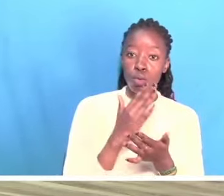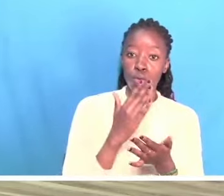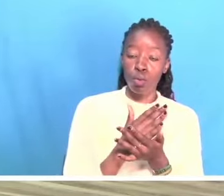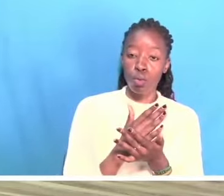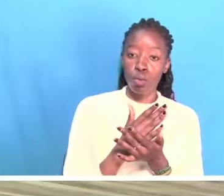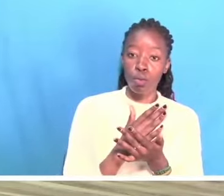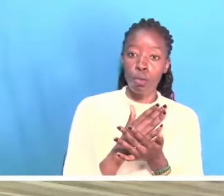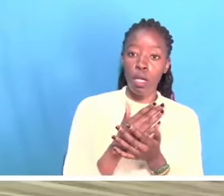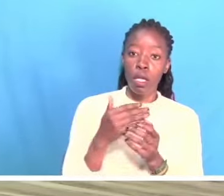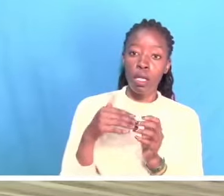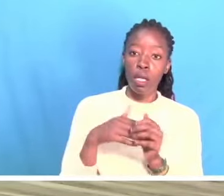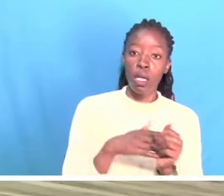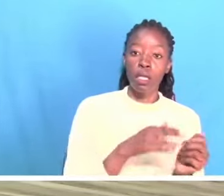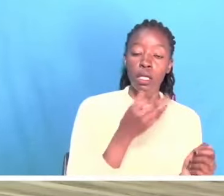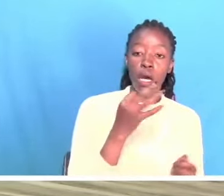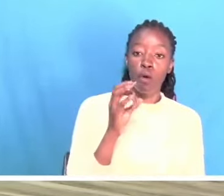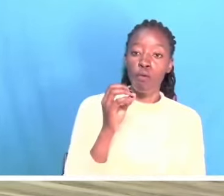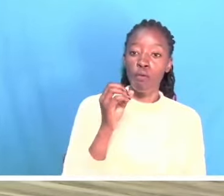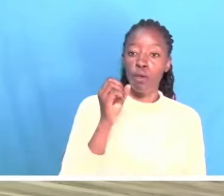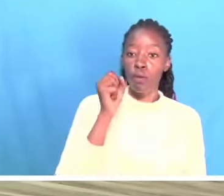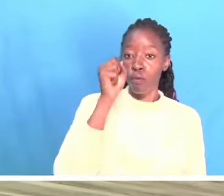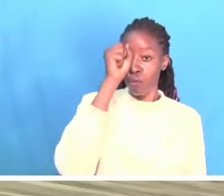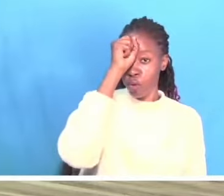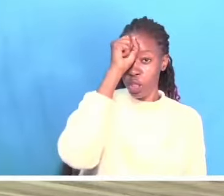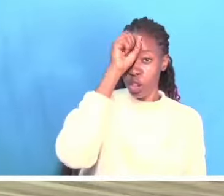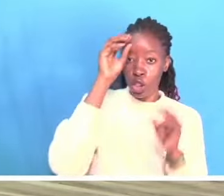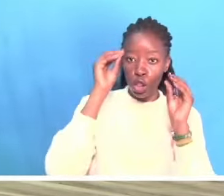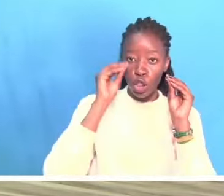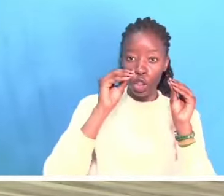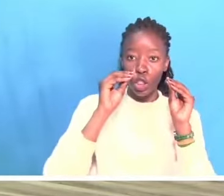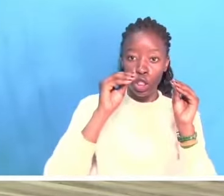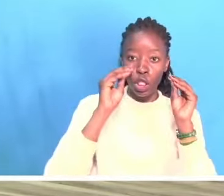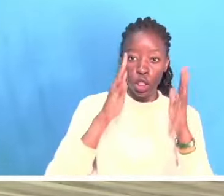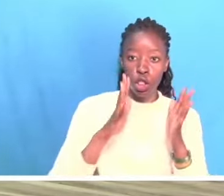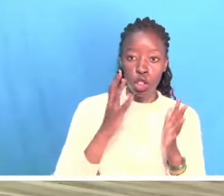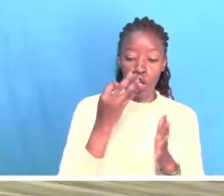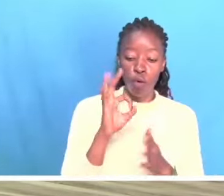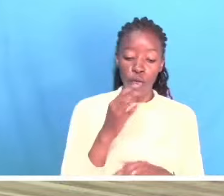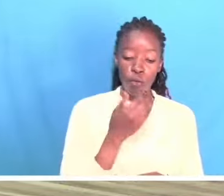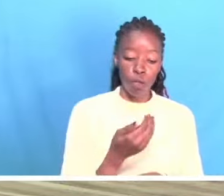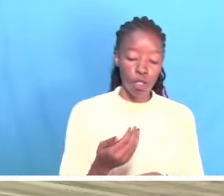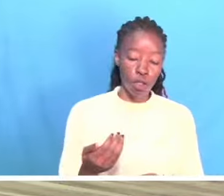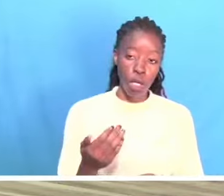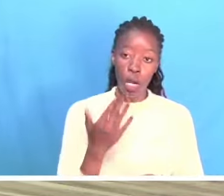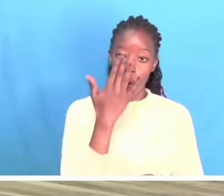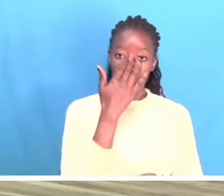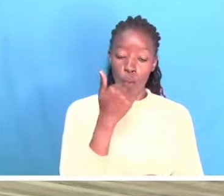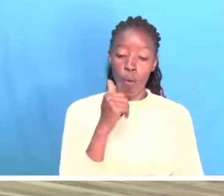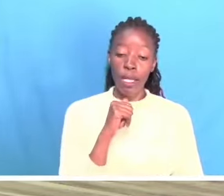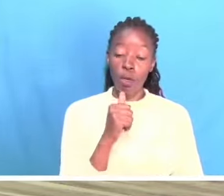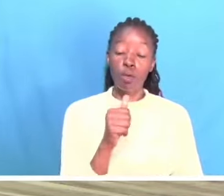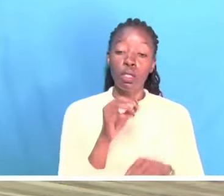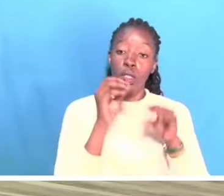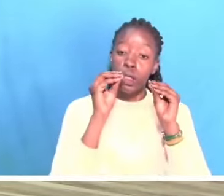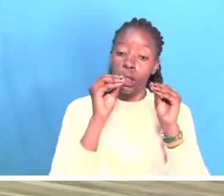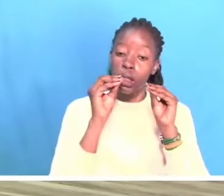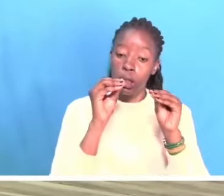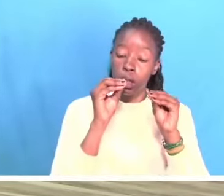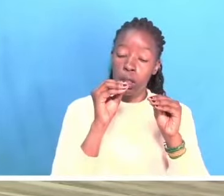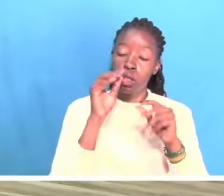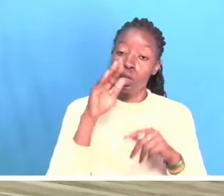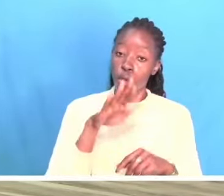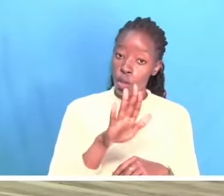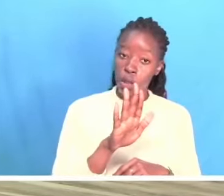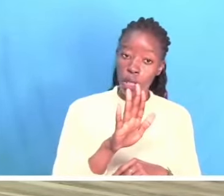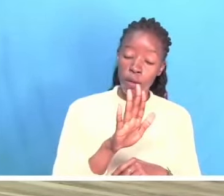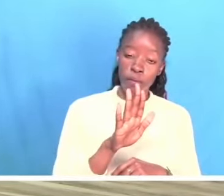foolish, teacher of the infants. Then, why not teach yourself? Why haven't